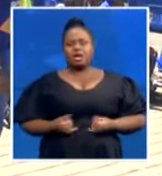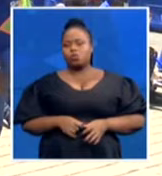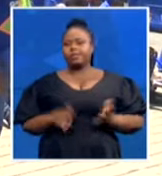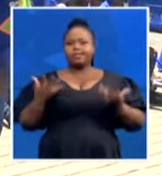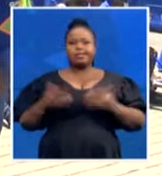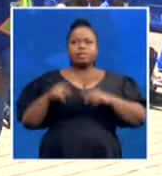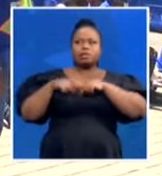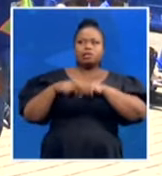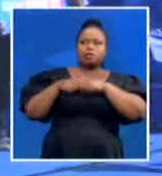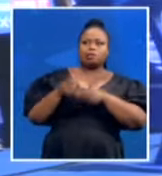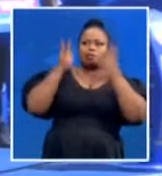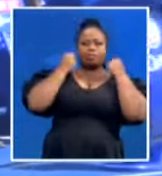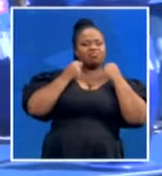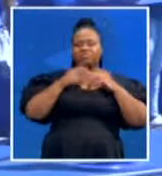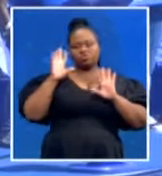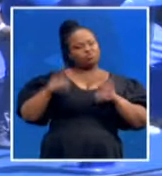long time ago.